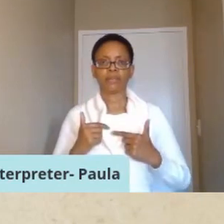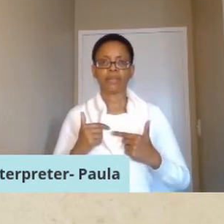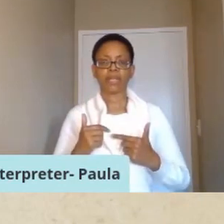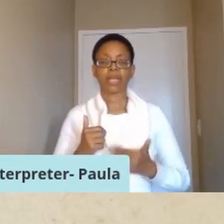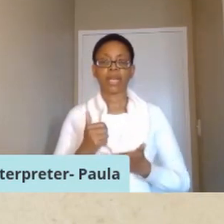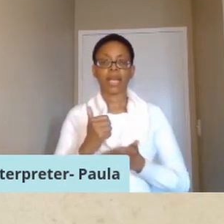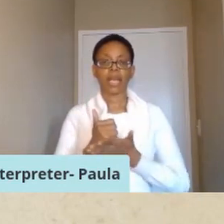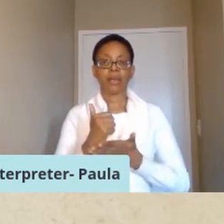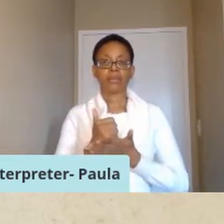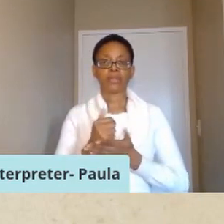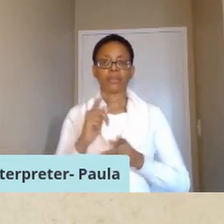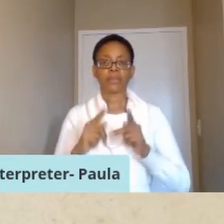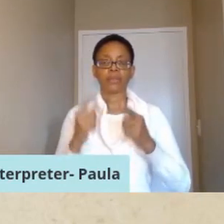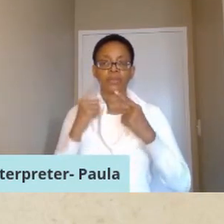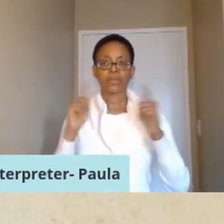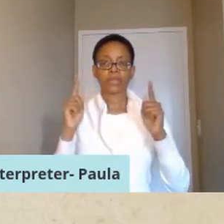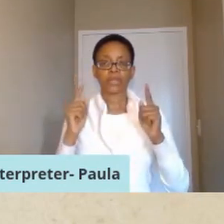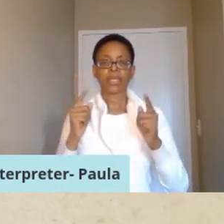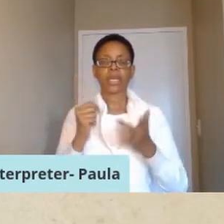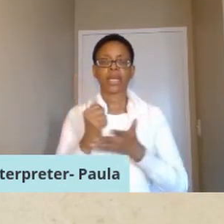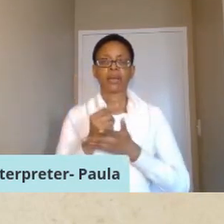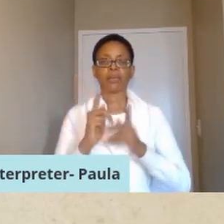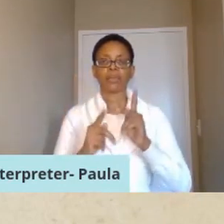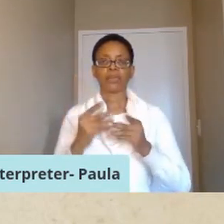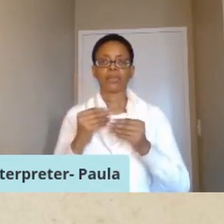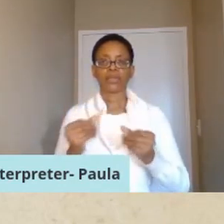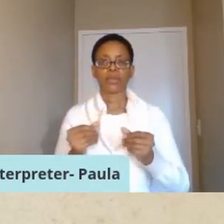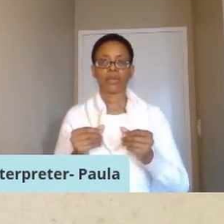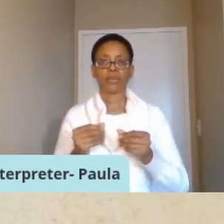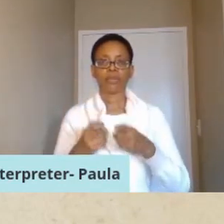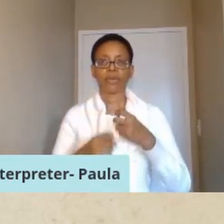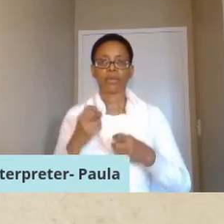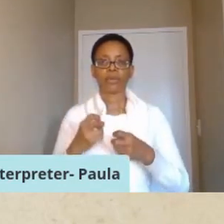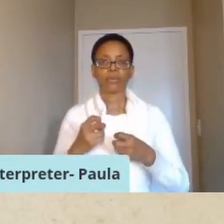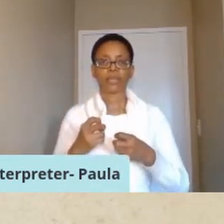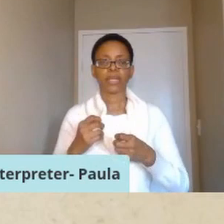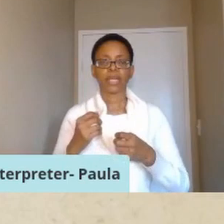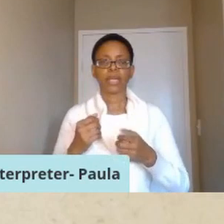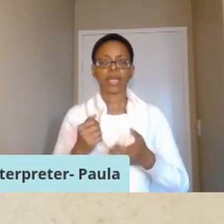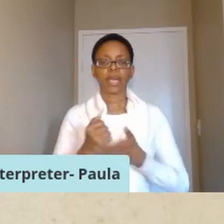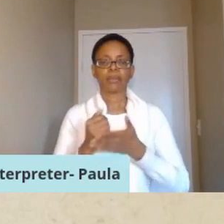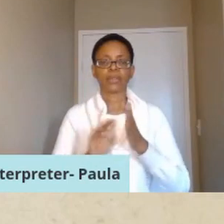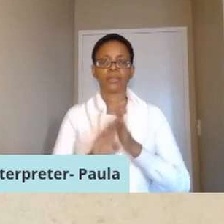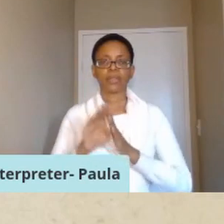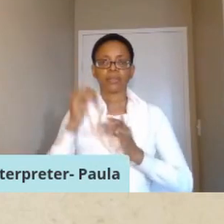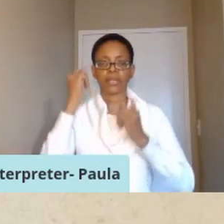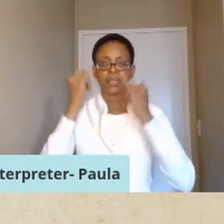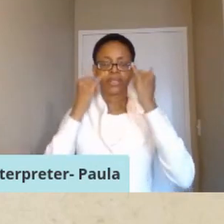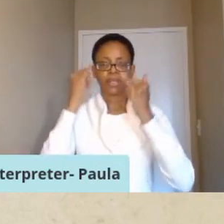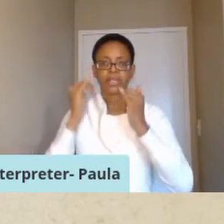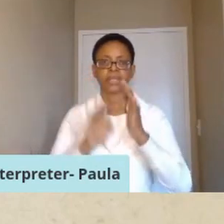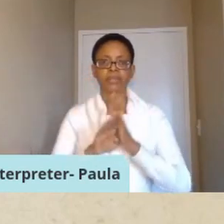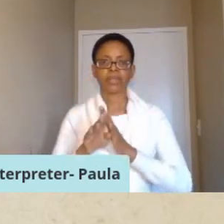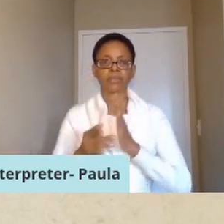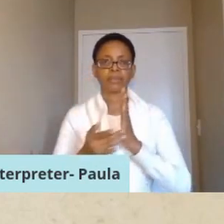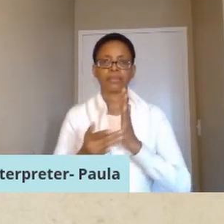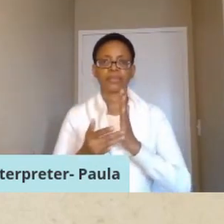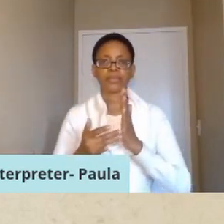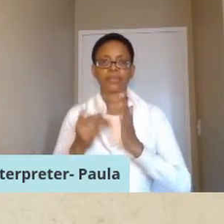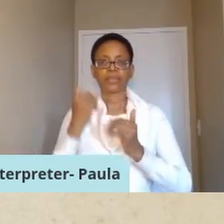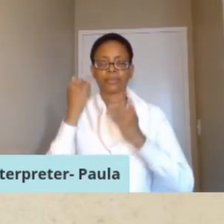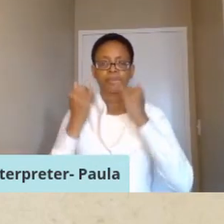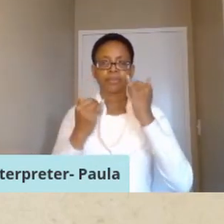productivity, problem solving, and further innovation. For example, if you would like to go to the city, first you will imagine, how can I get